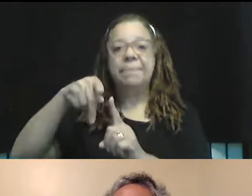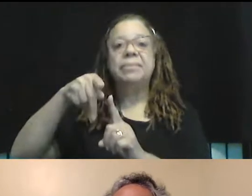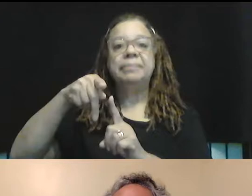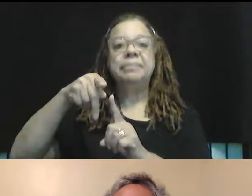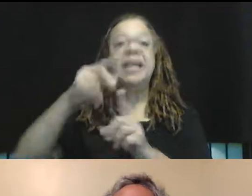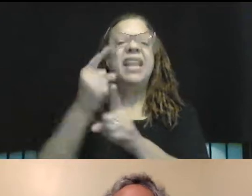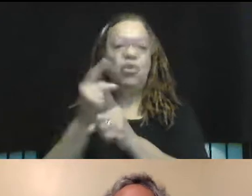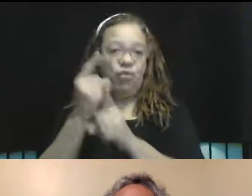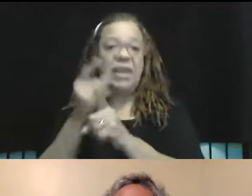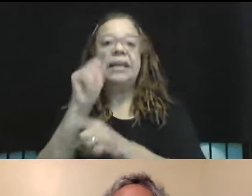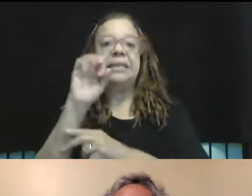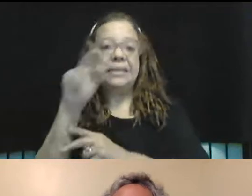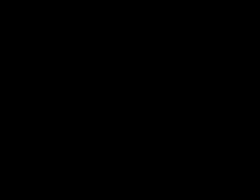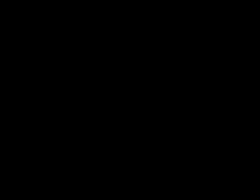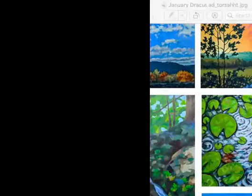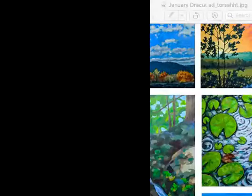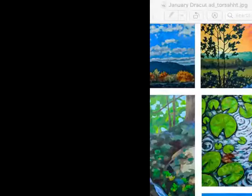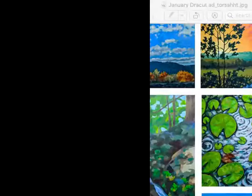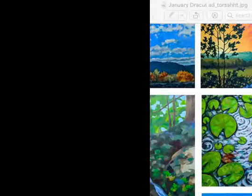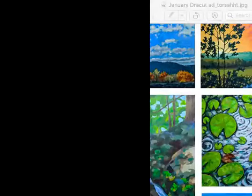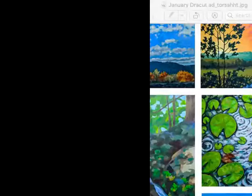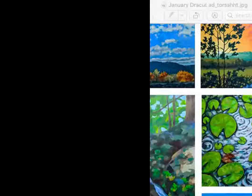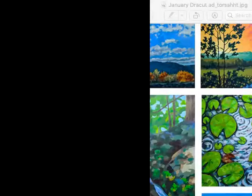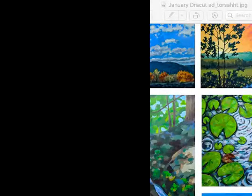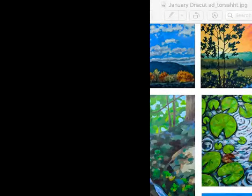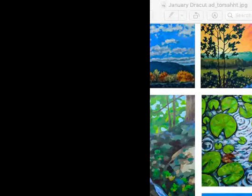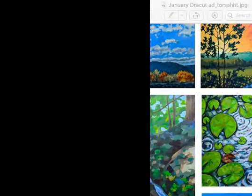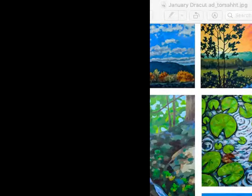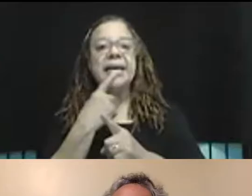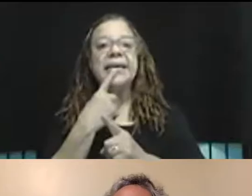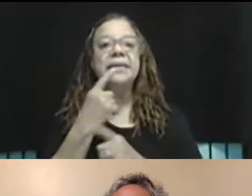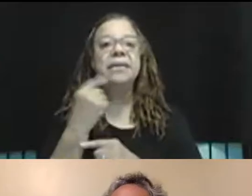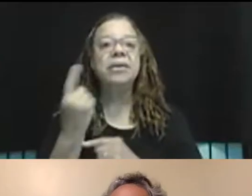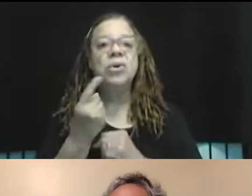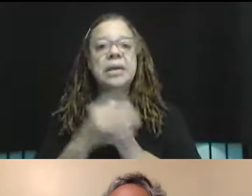regular tip. earlier you mentioned that you